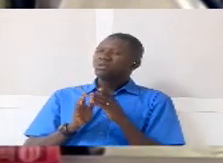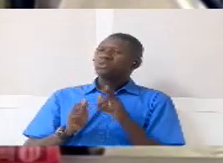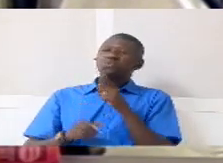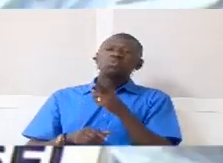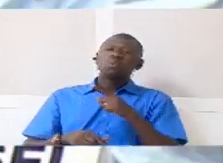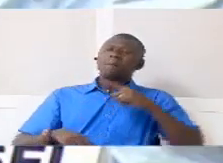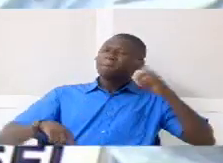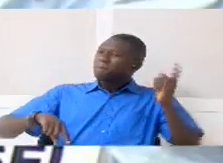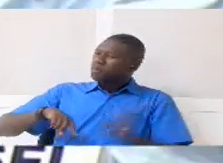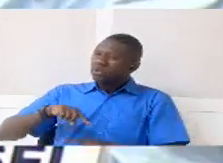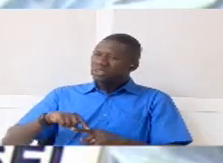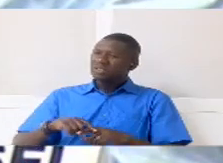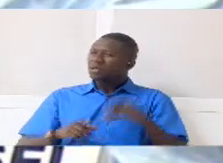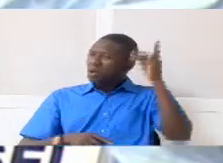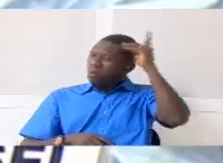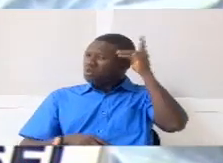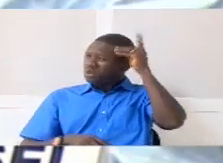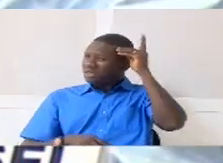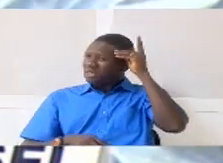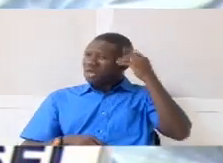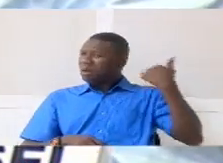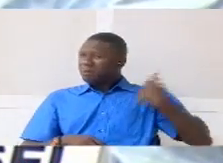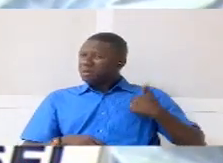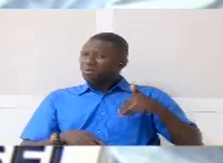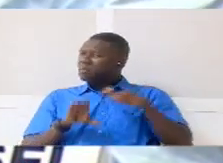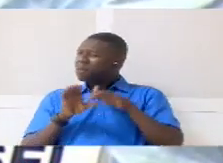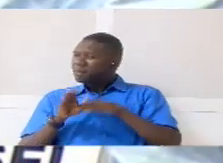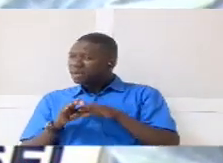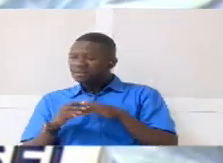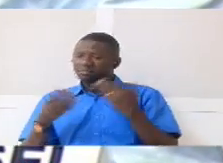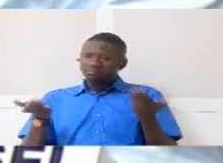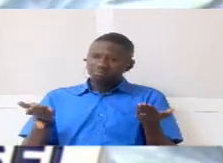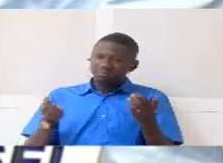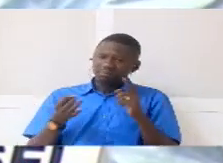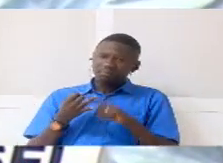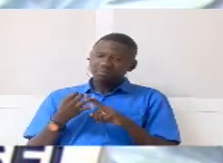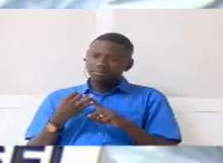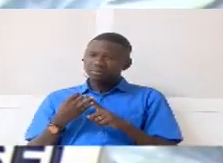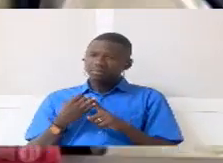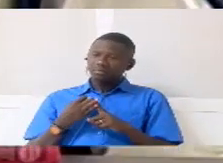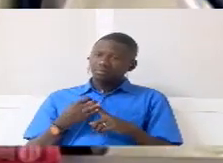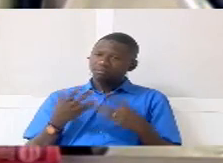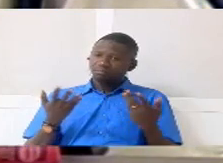to punish political opponents? Ruka politiko nyo sabanyolo tilimbalia